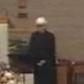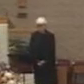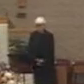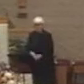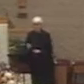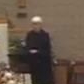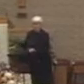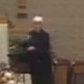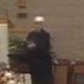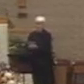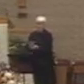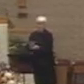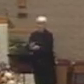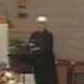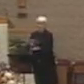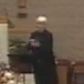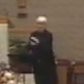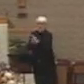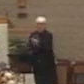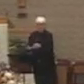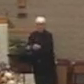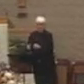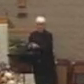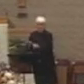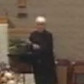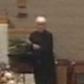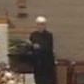Grace and peace in our Lord Jesus Christ be with you all.